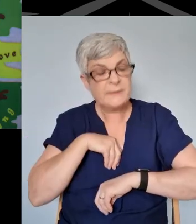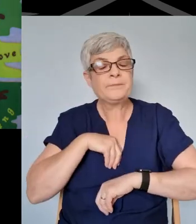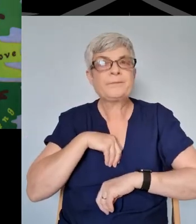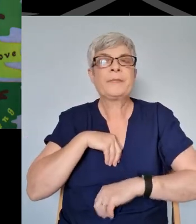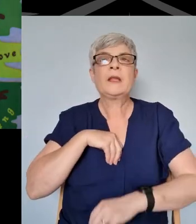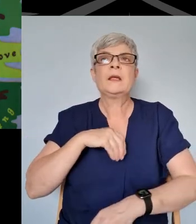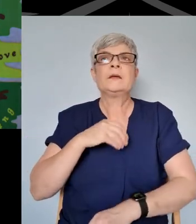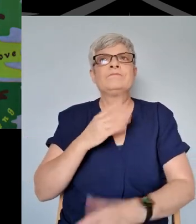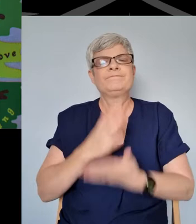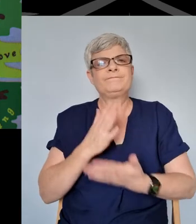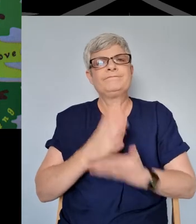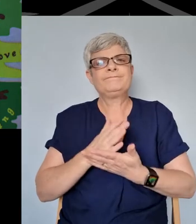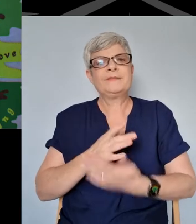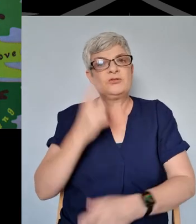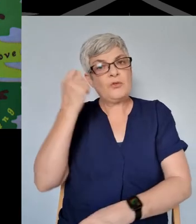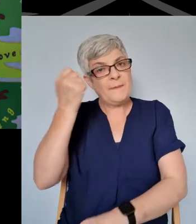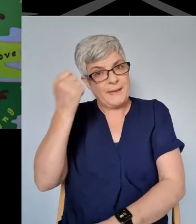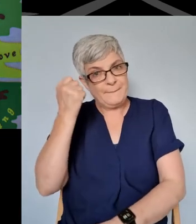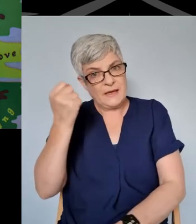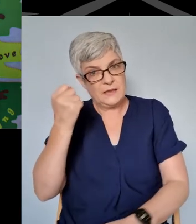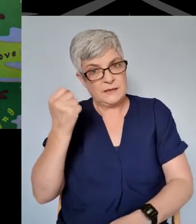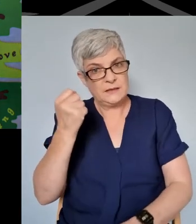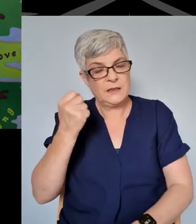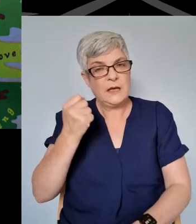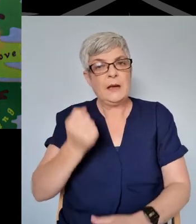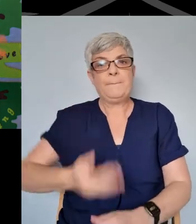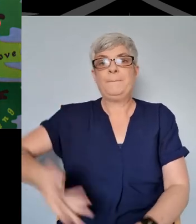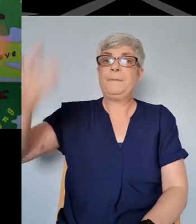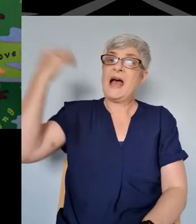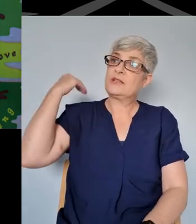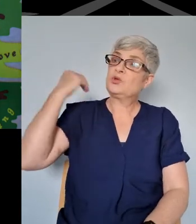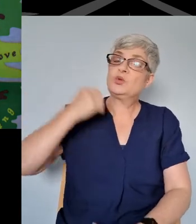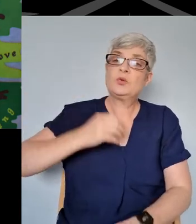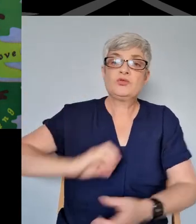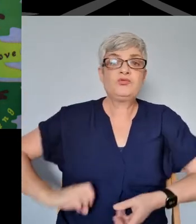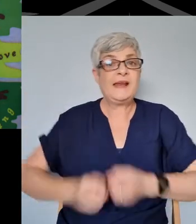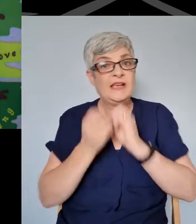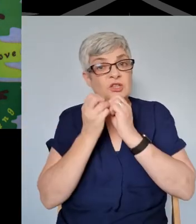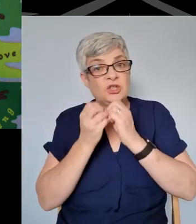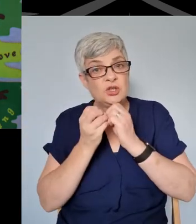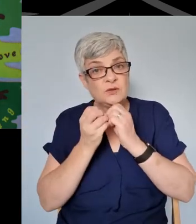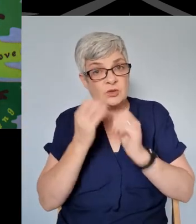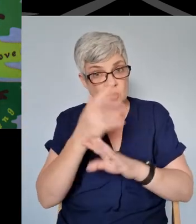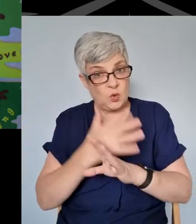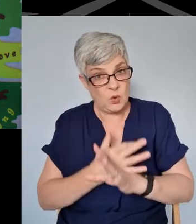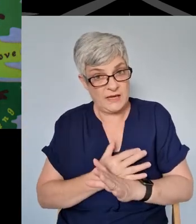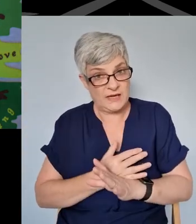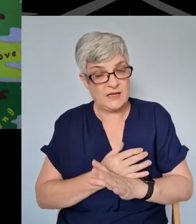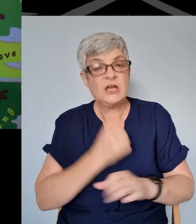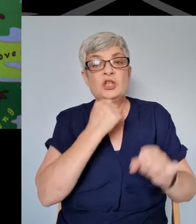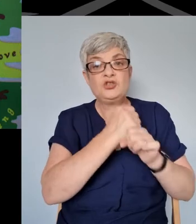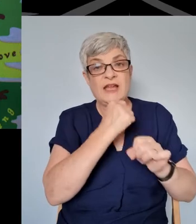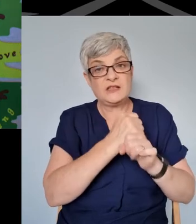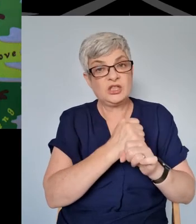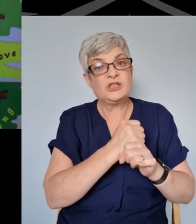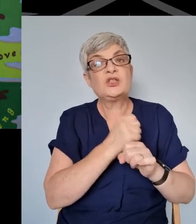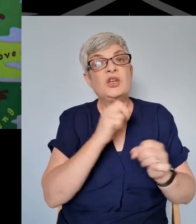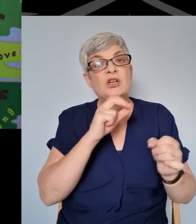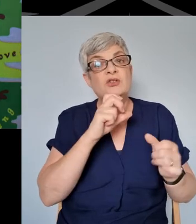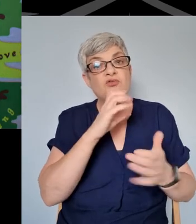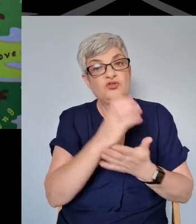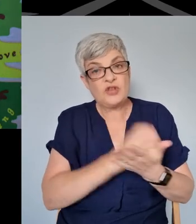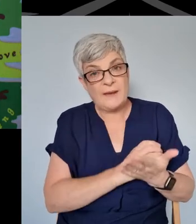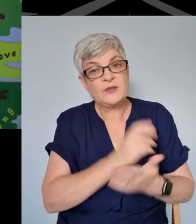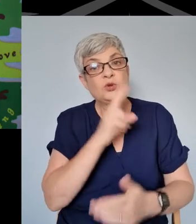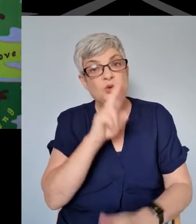a reminder back to the creation story in Genesis chapter 2, where it was